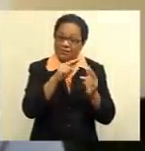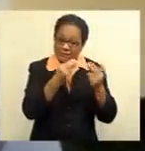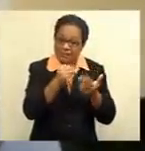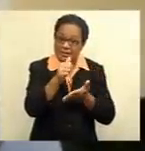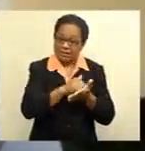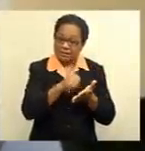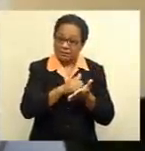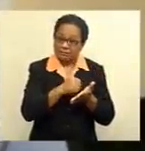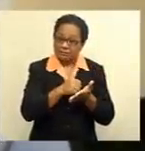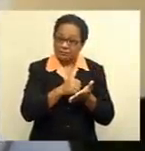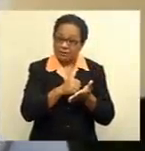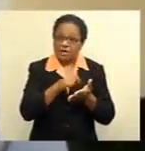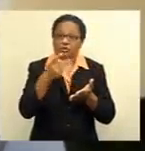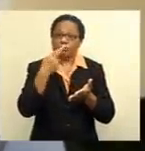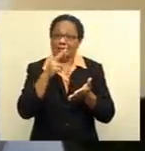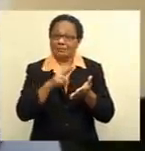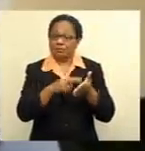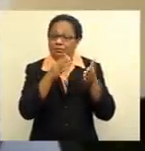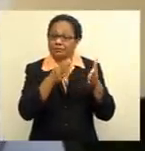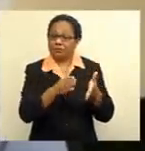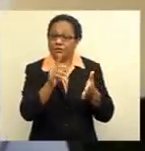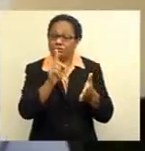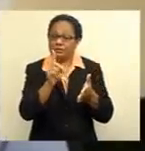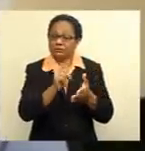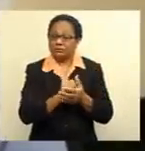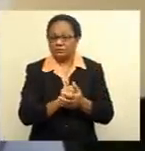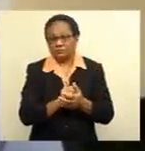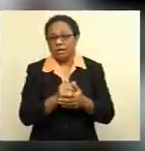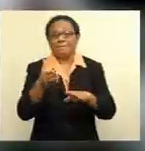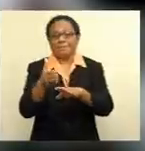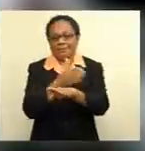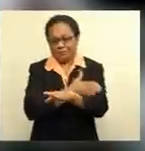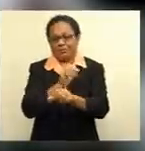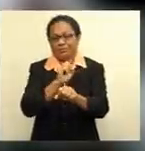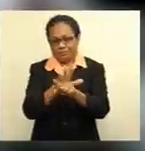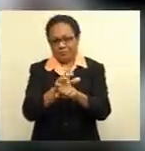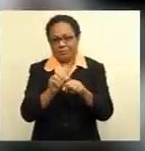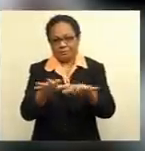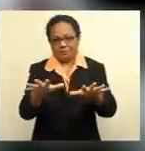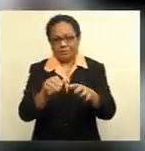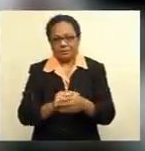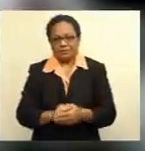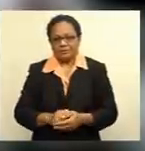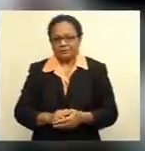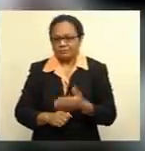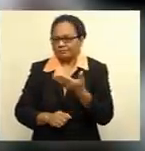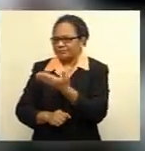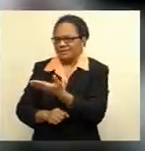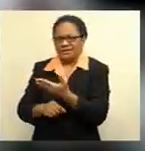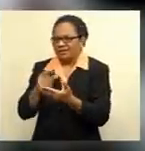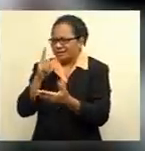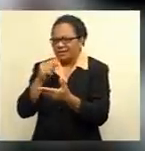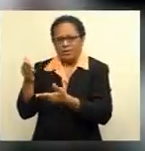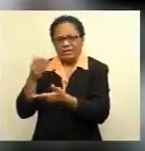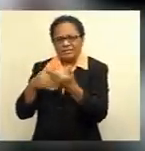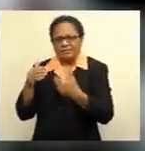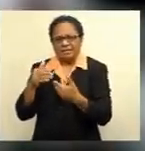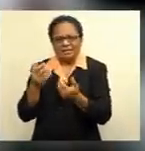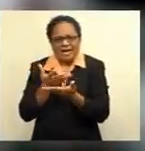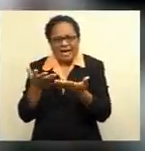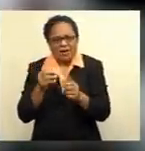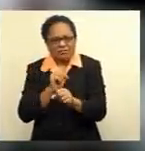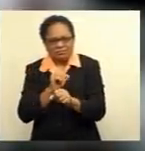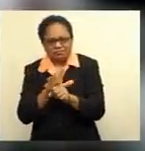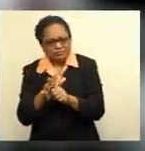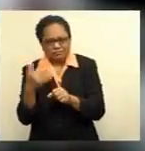It was based. The coverage was based just before the pandemic. Can you describe the ripple effects that COVID-19 has caused on the